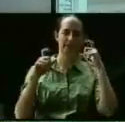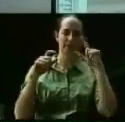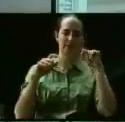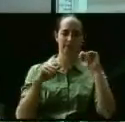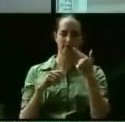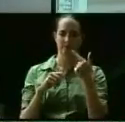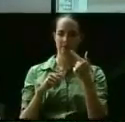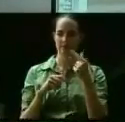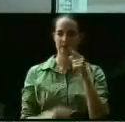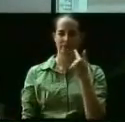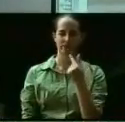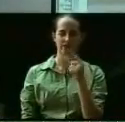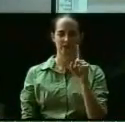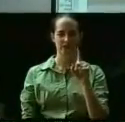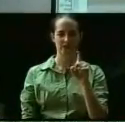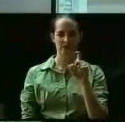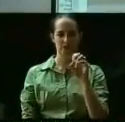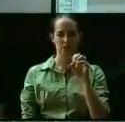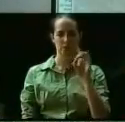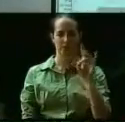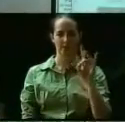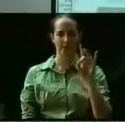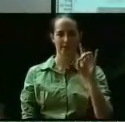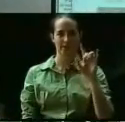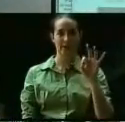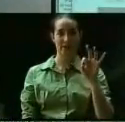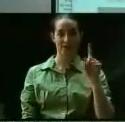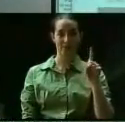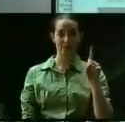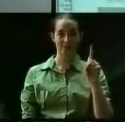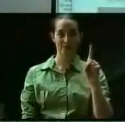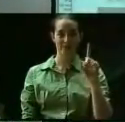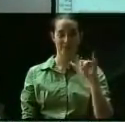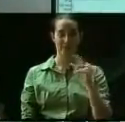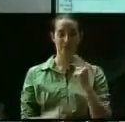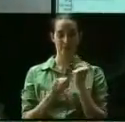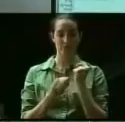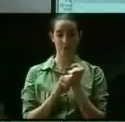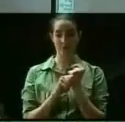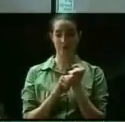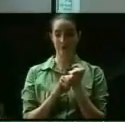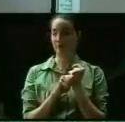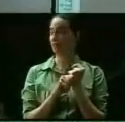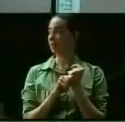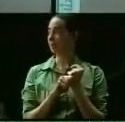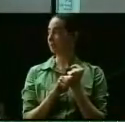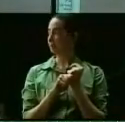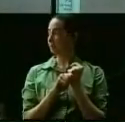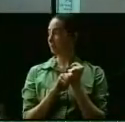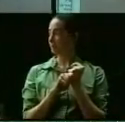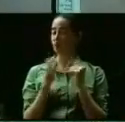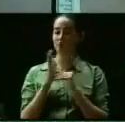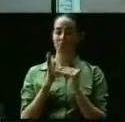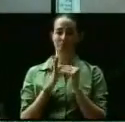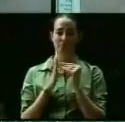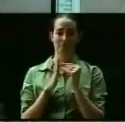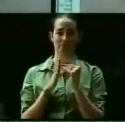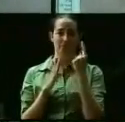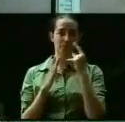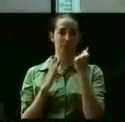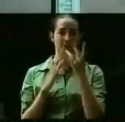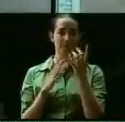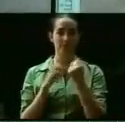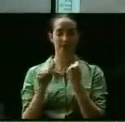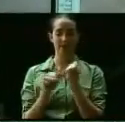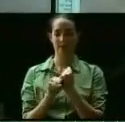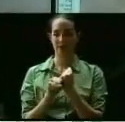it's GX0891. That truck is located, consistently parked for hours on end